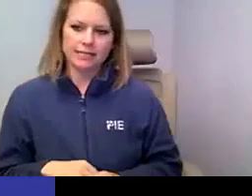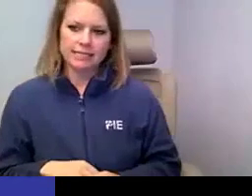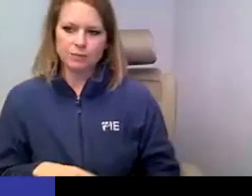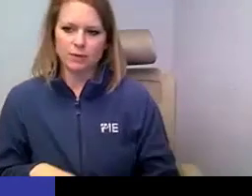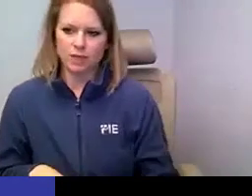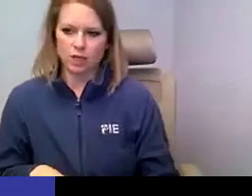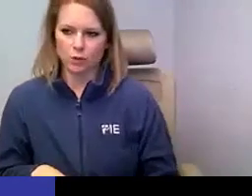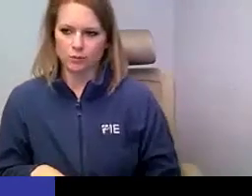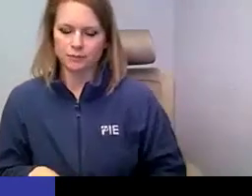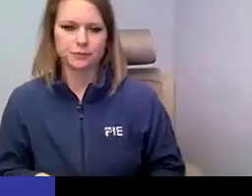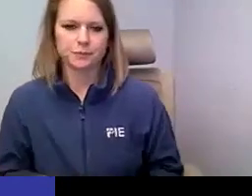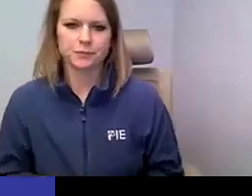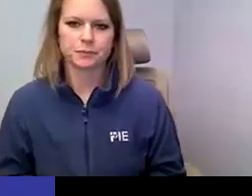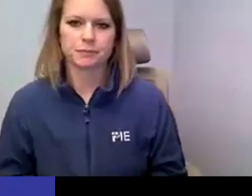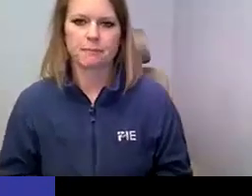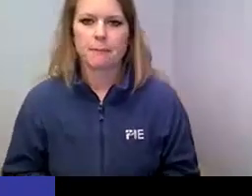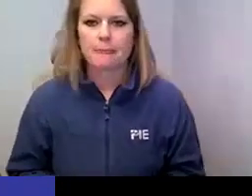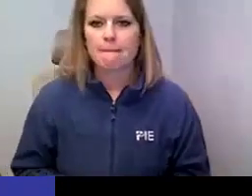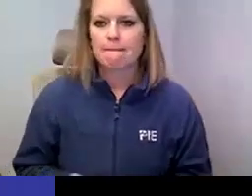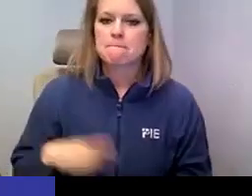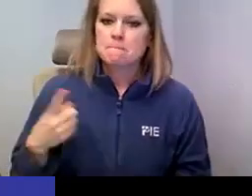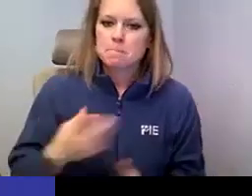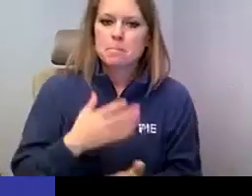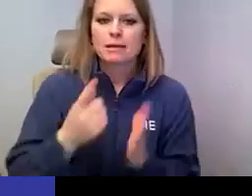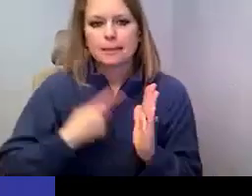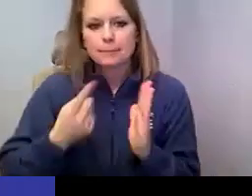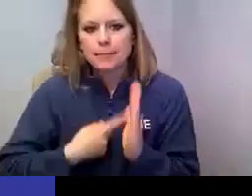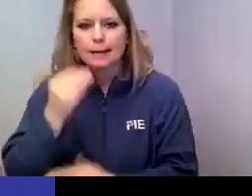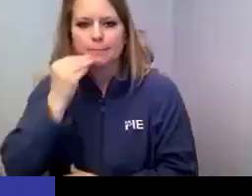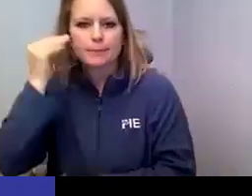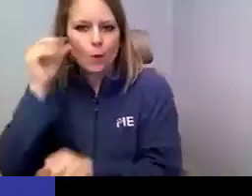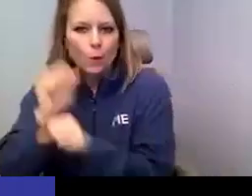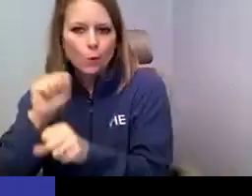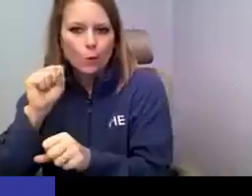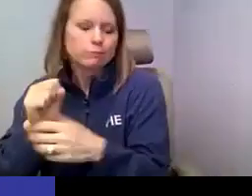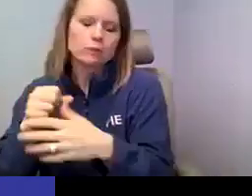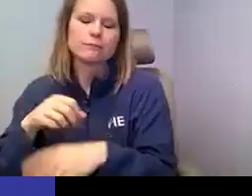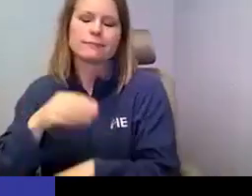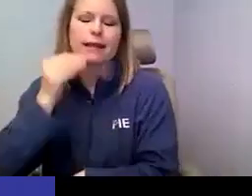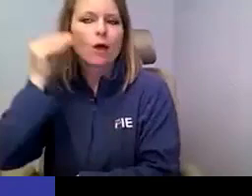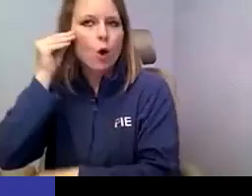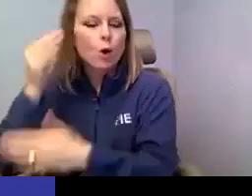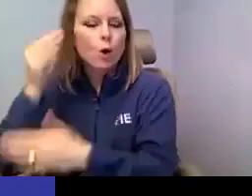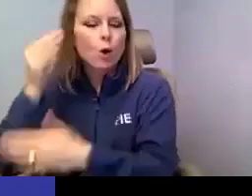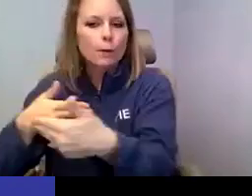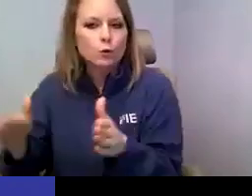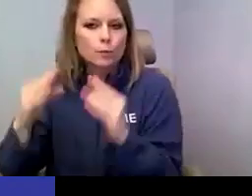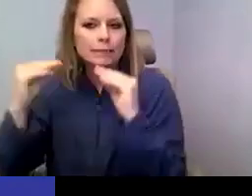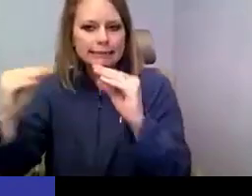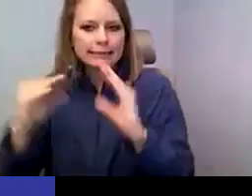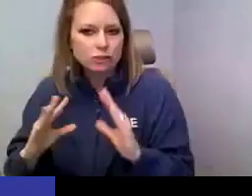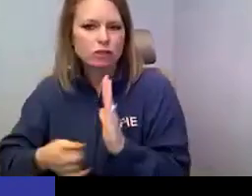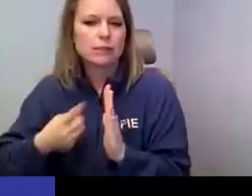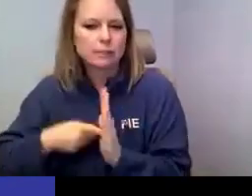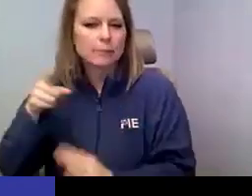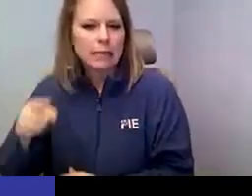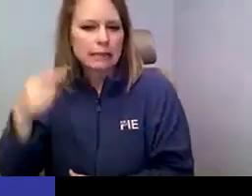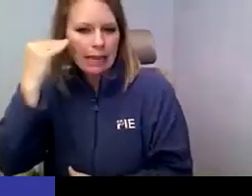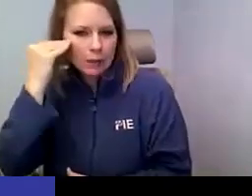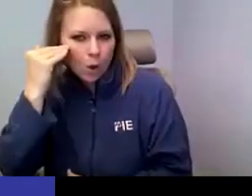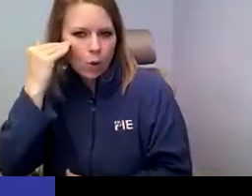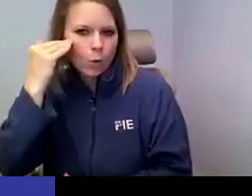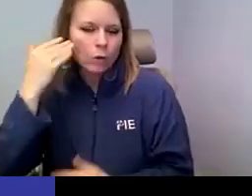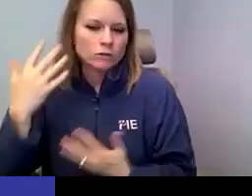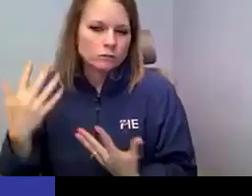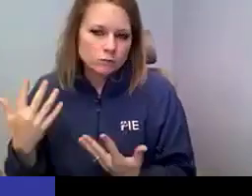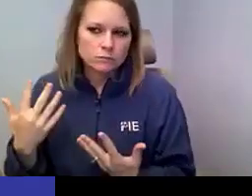teacher, their sort of homeroom teacher, core teacher that knows the student well enough, particularly early in the year where maybe their